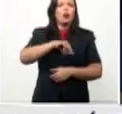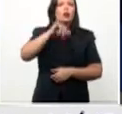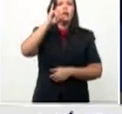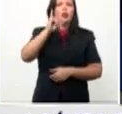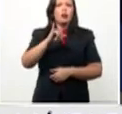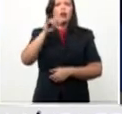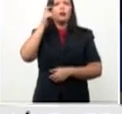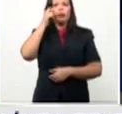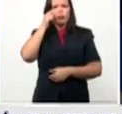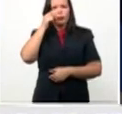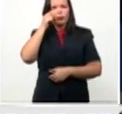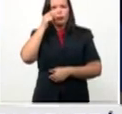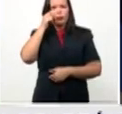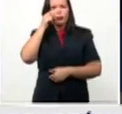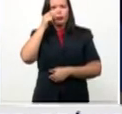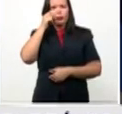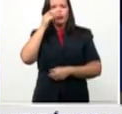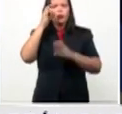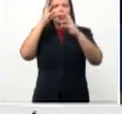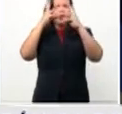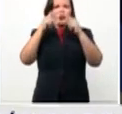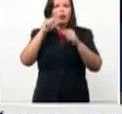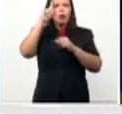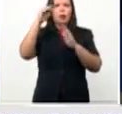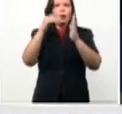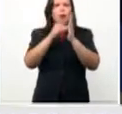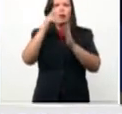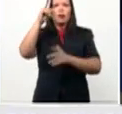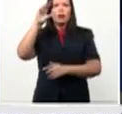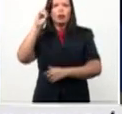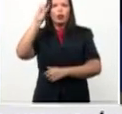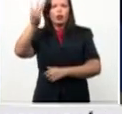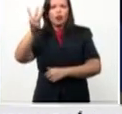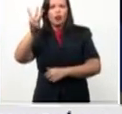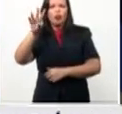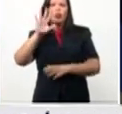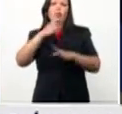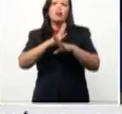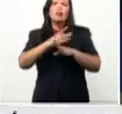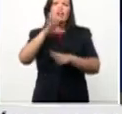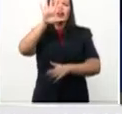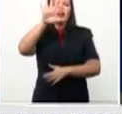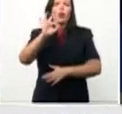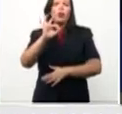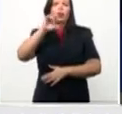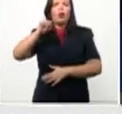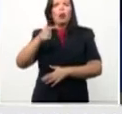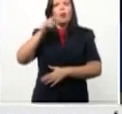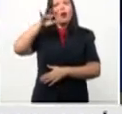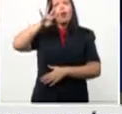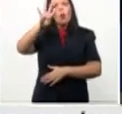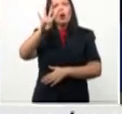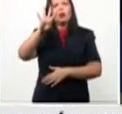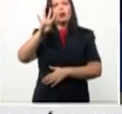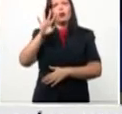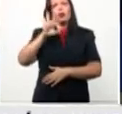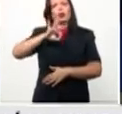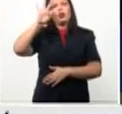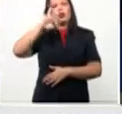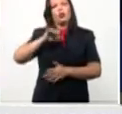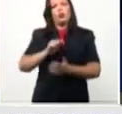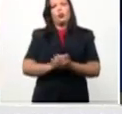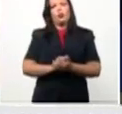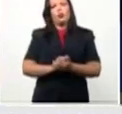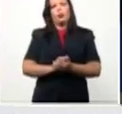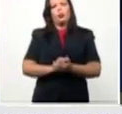for 49.6% of the cases. 6 cases were male with 1,103 people, which is